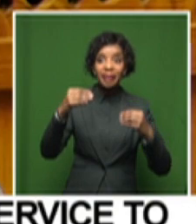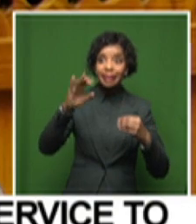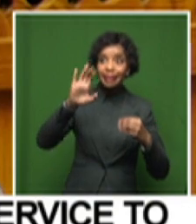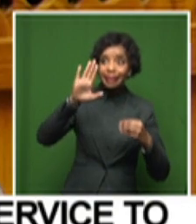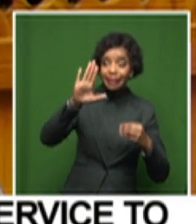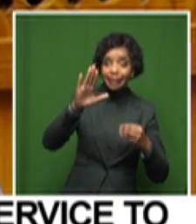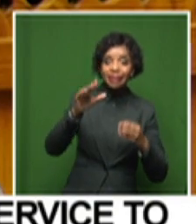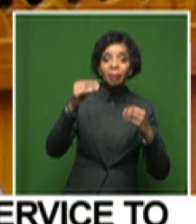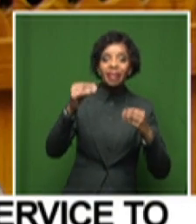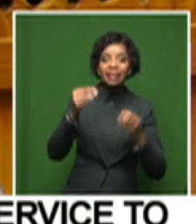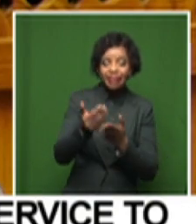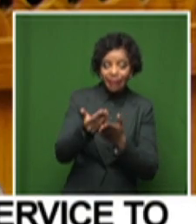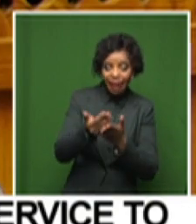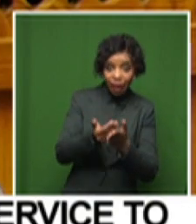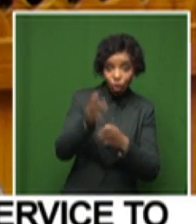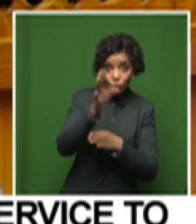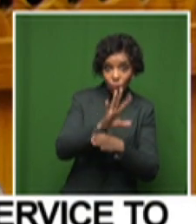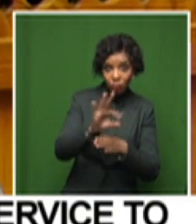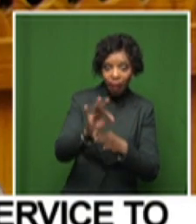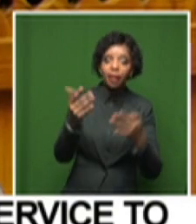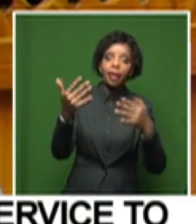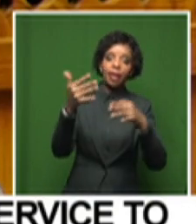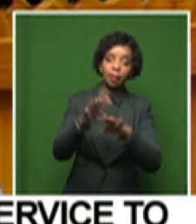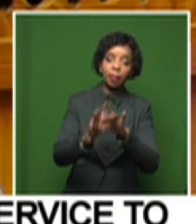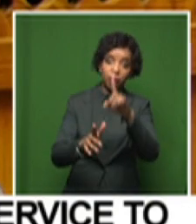plan. Well,